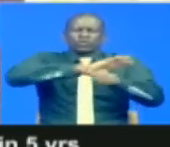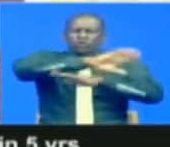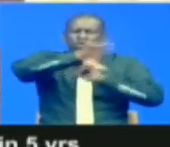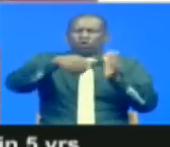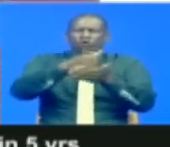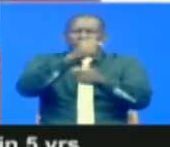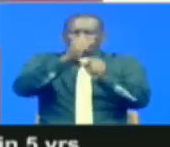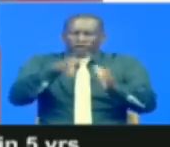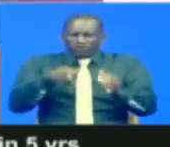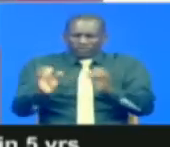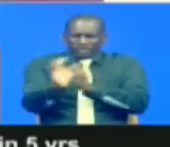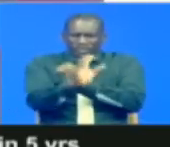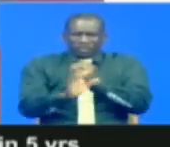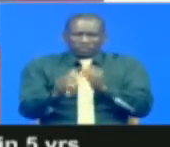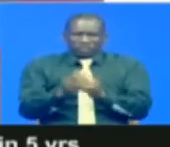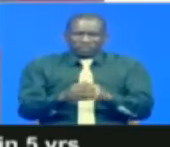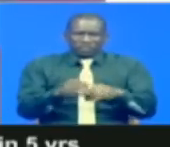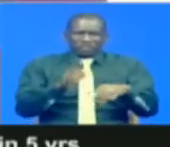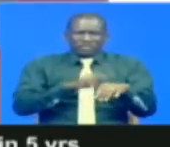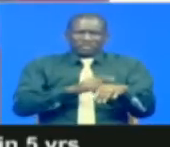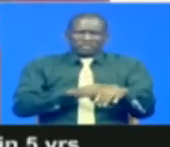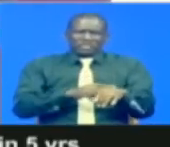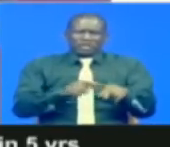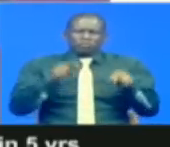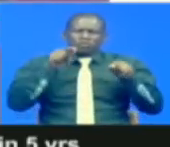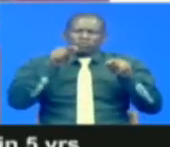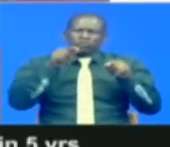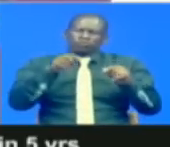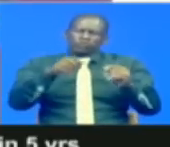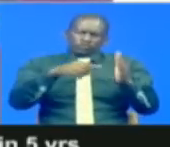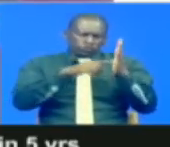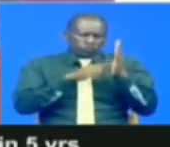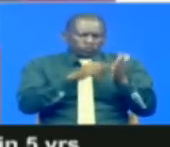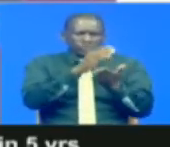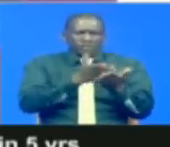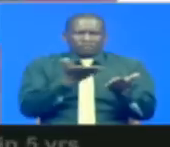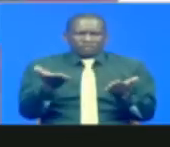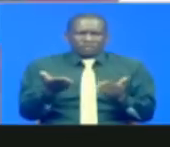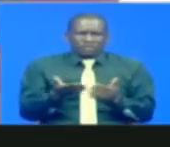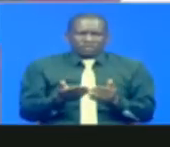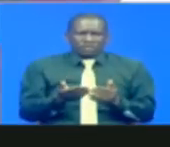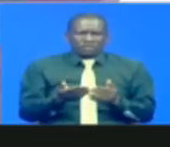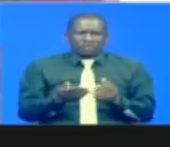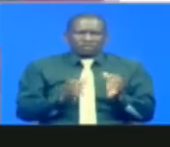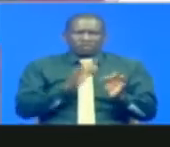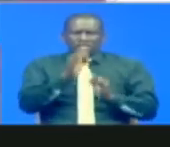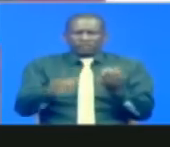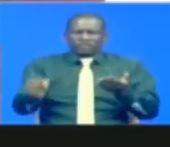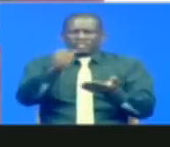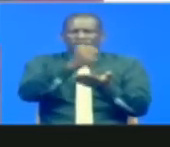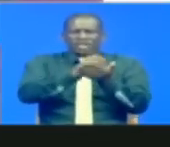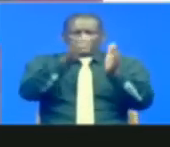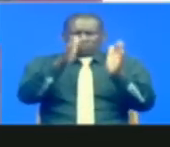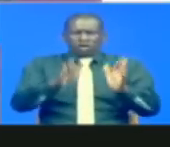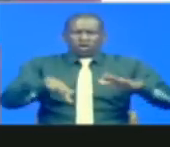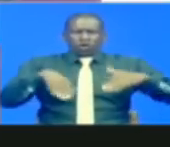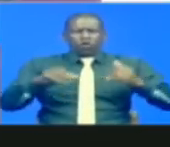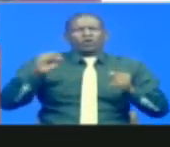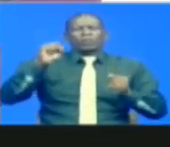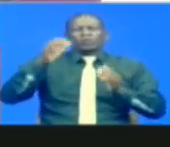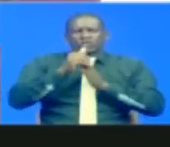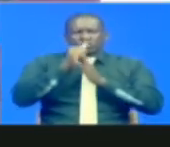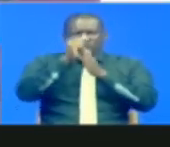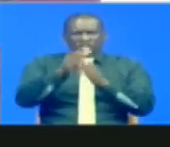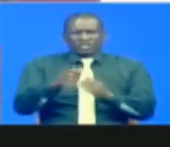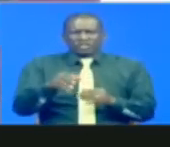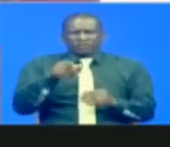this country. When we point out something, be it an employer or a political leader for